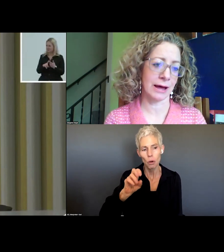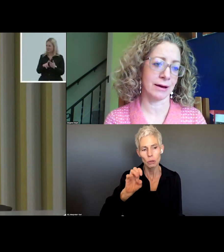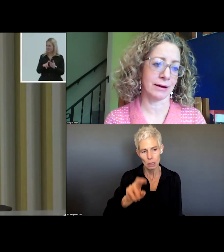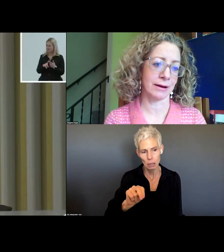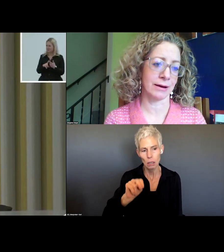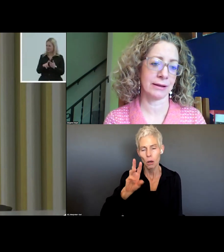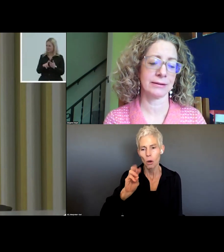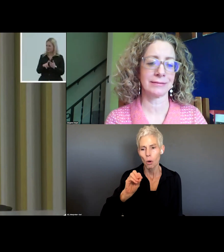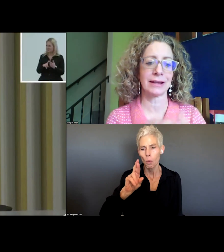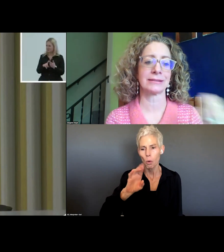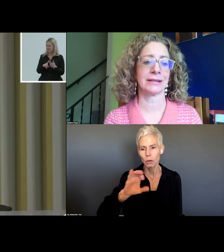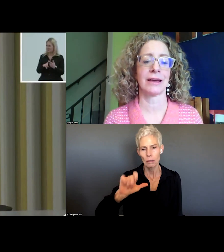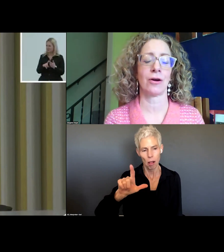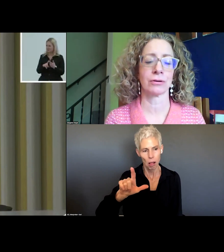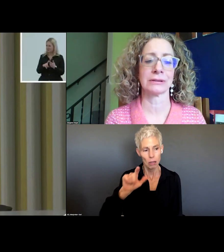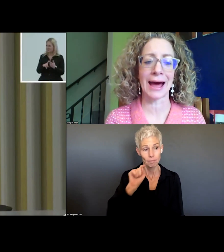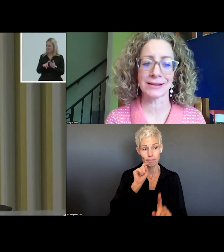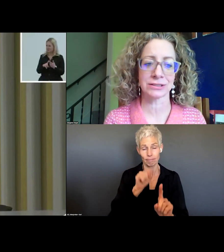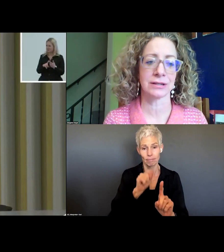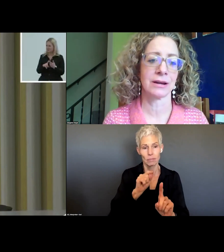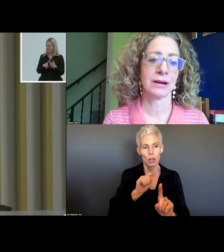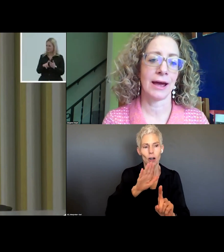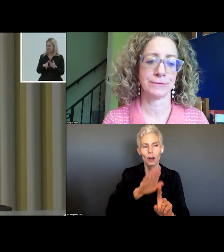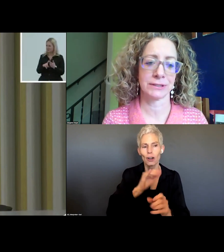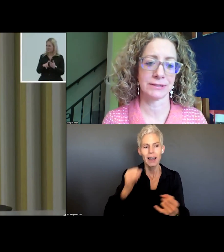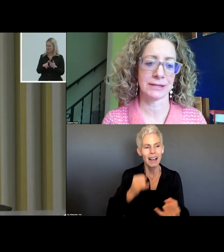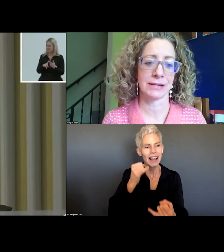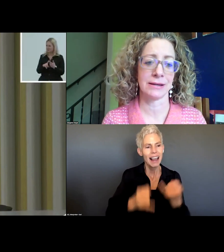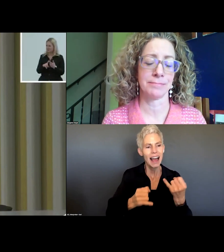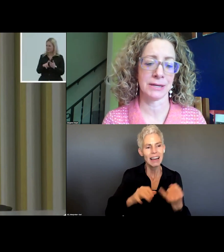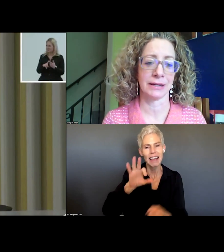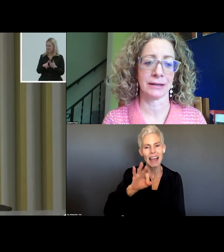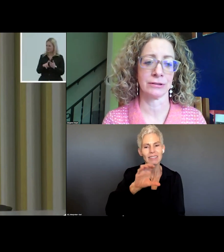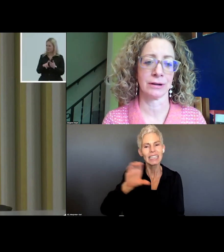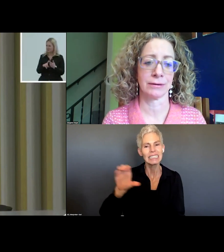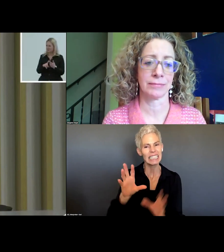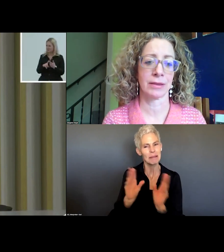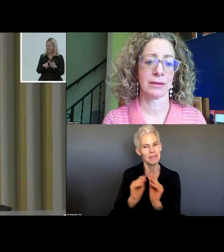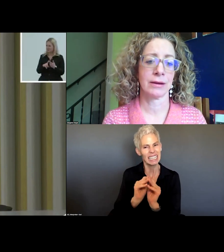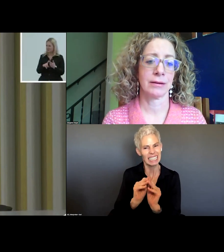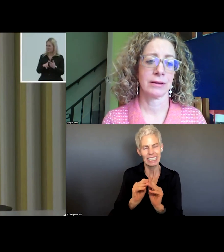Rosen-Worsel did her last FCC meeting.